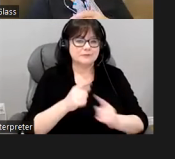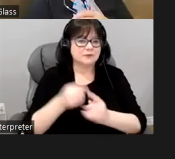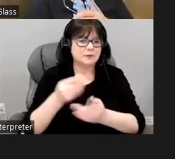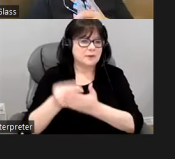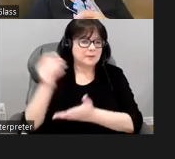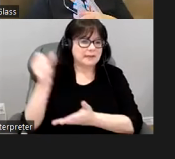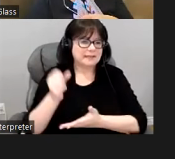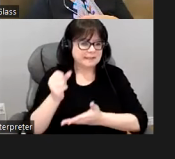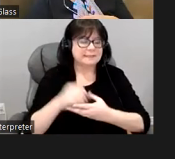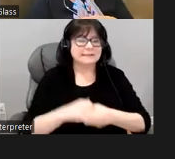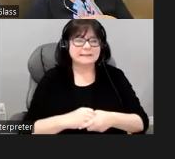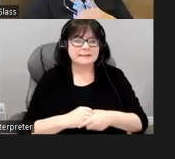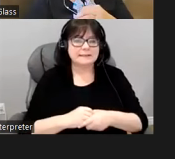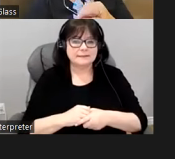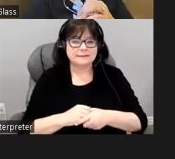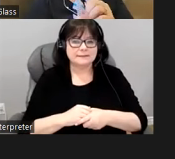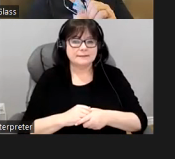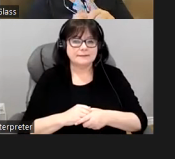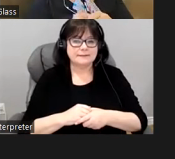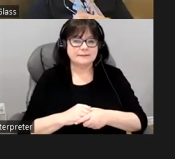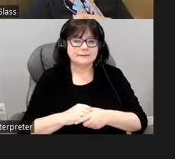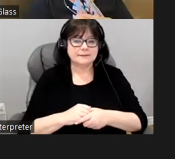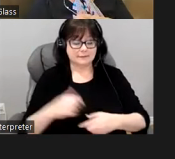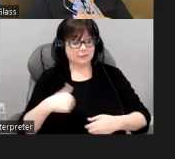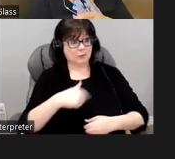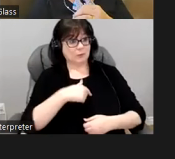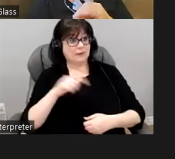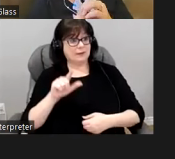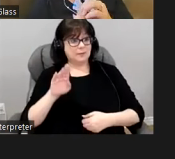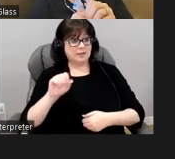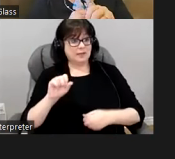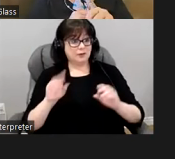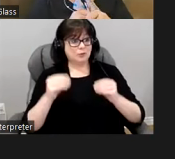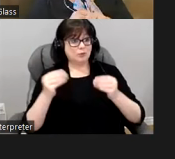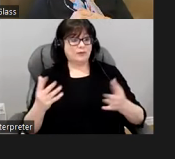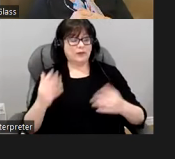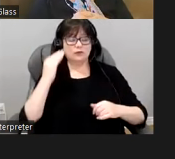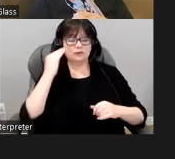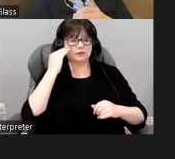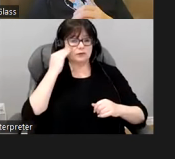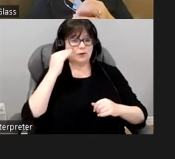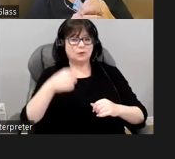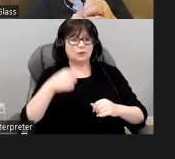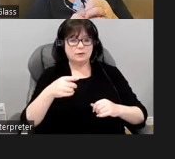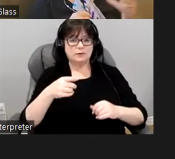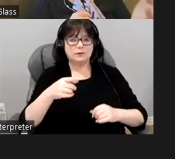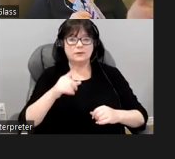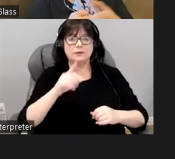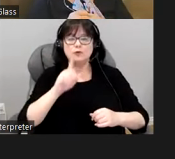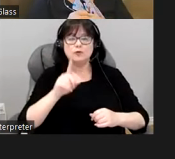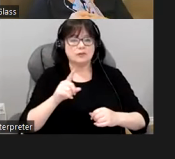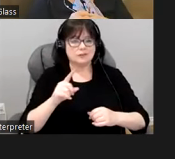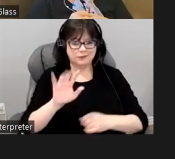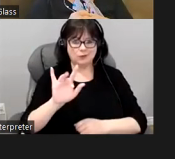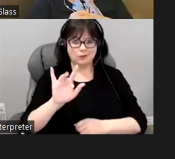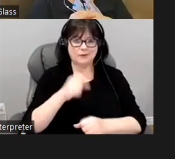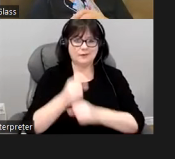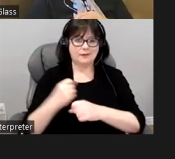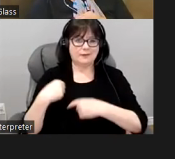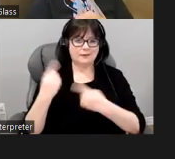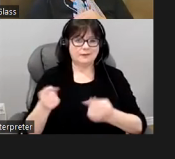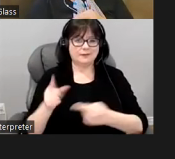We know as LBS providers that the LBS program has not received much attention at all in its 25 years of